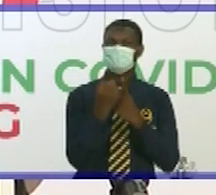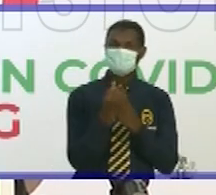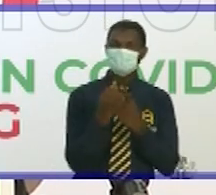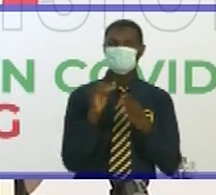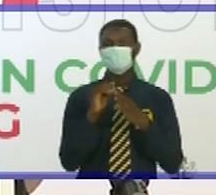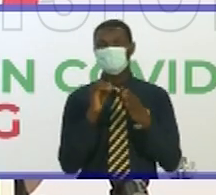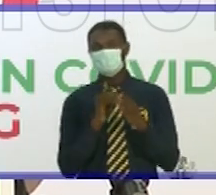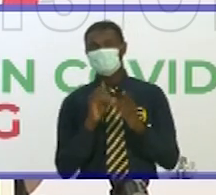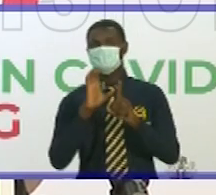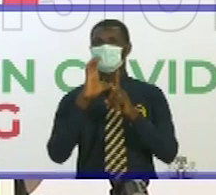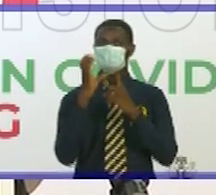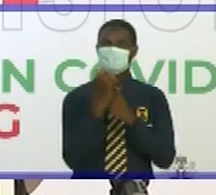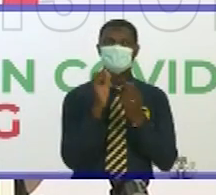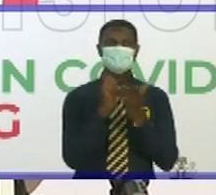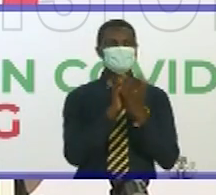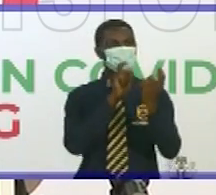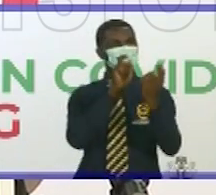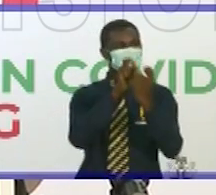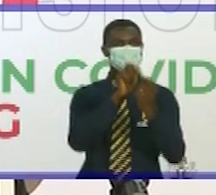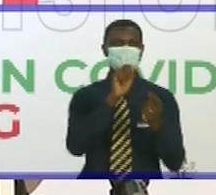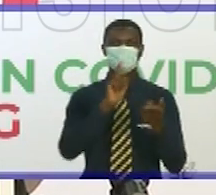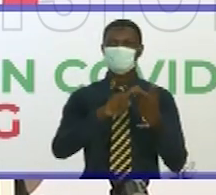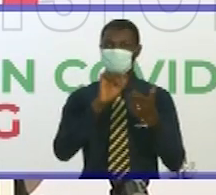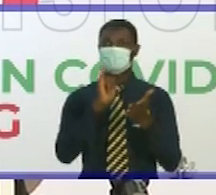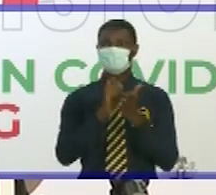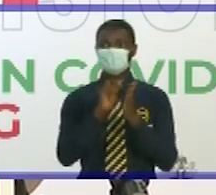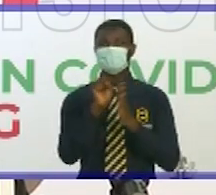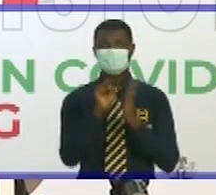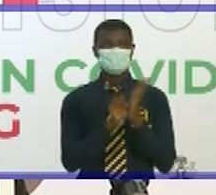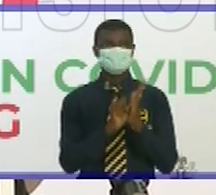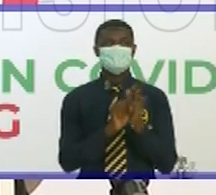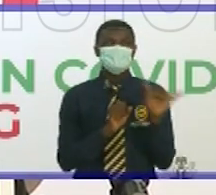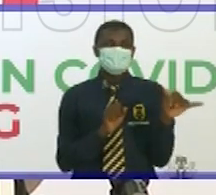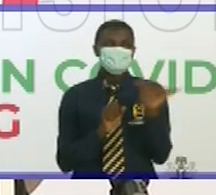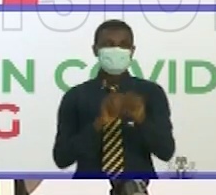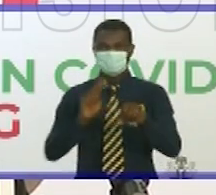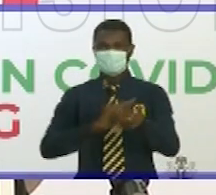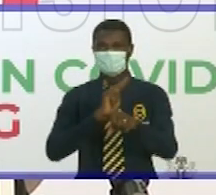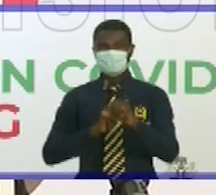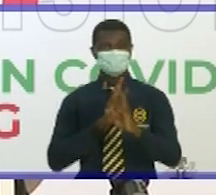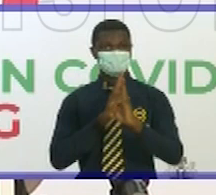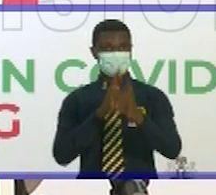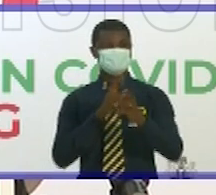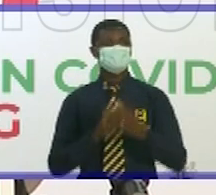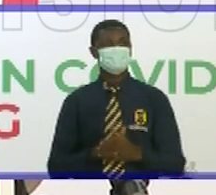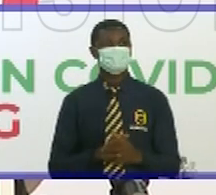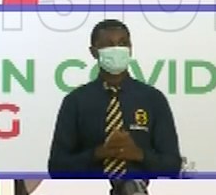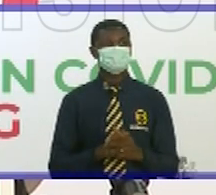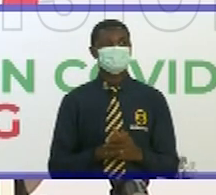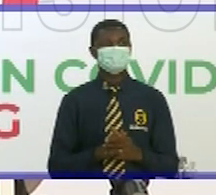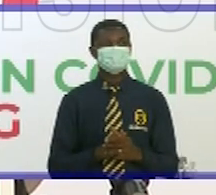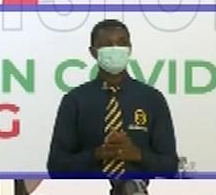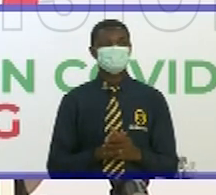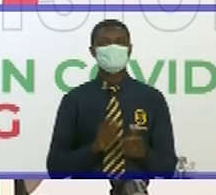o wa tekule asi won. So same national response ni. Now to